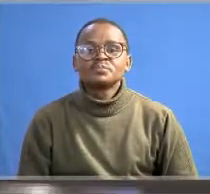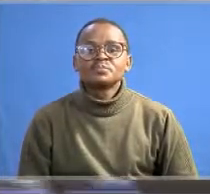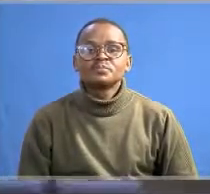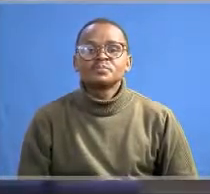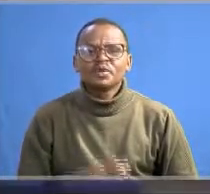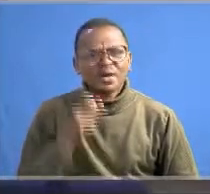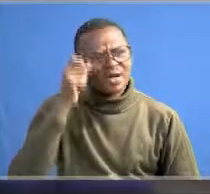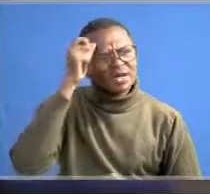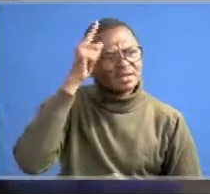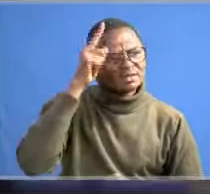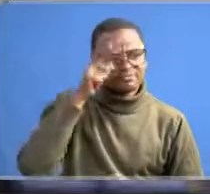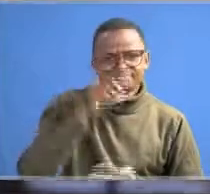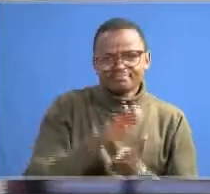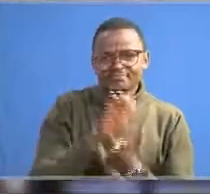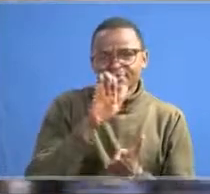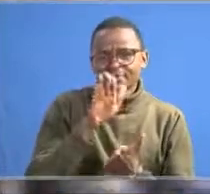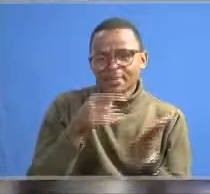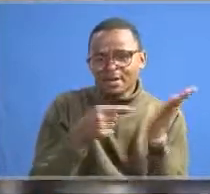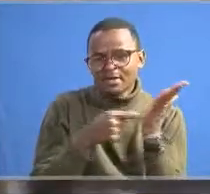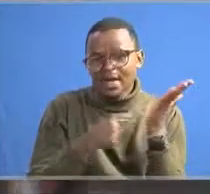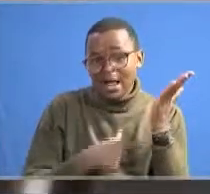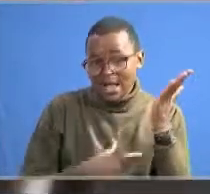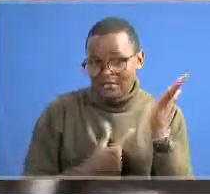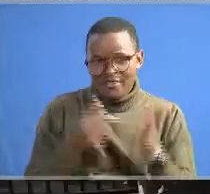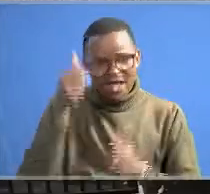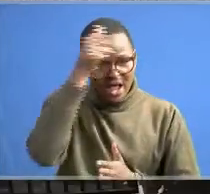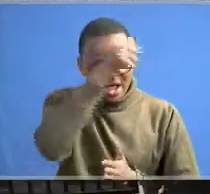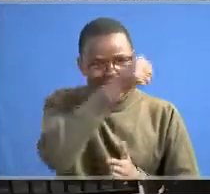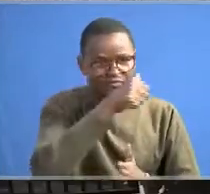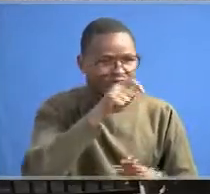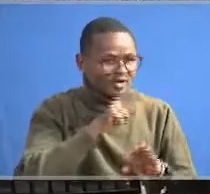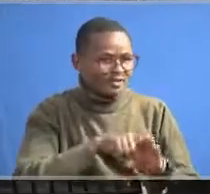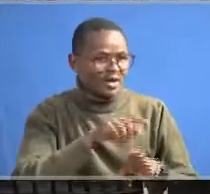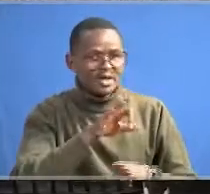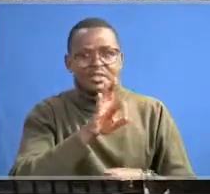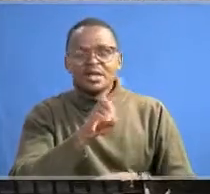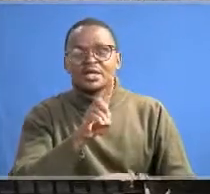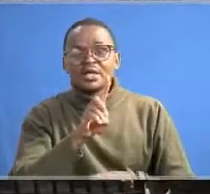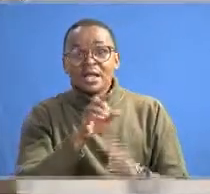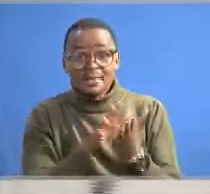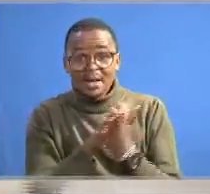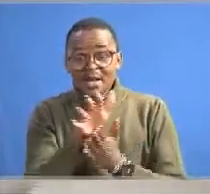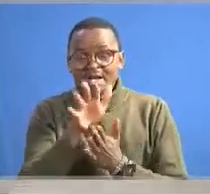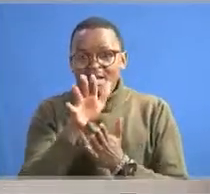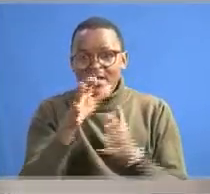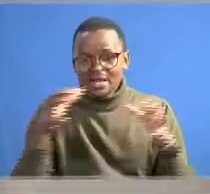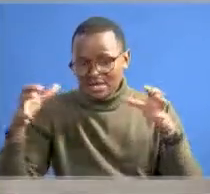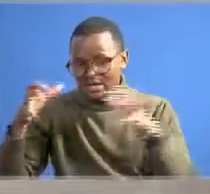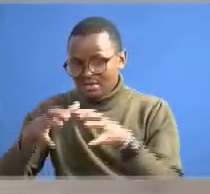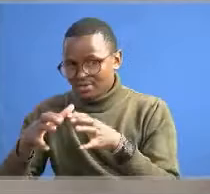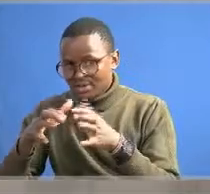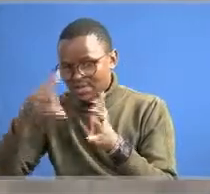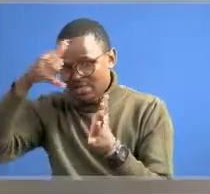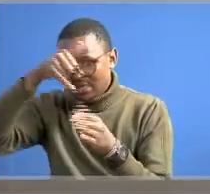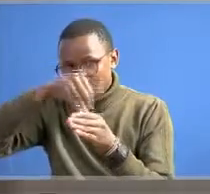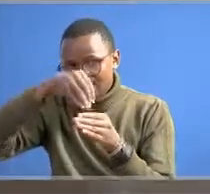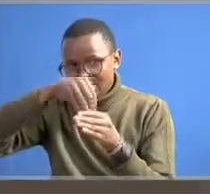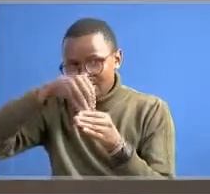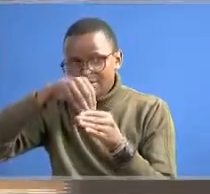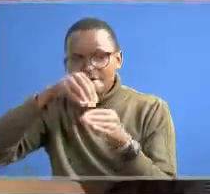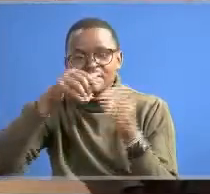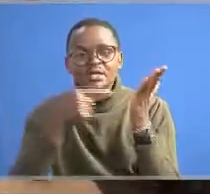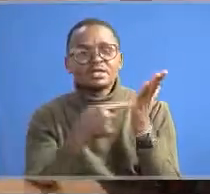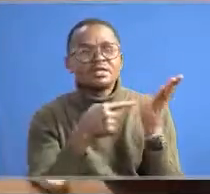To understand more about the technology, I visited Africa-born 3D printing company, a startup investing in 3D